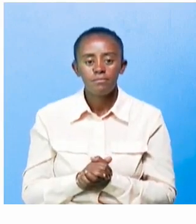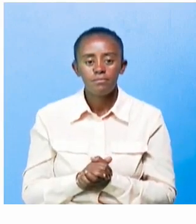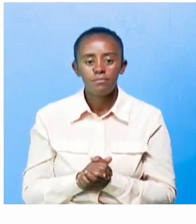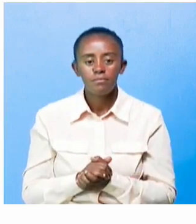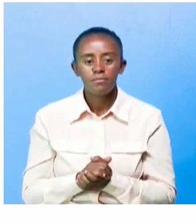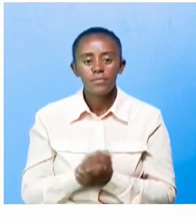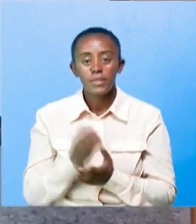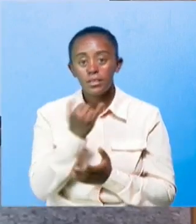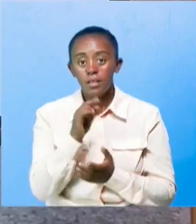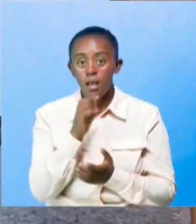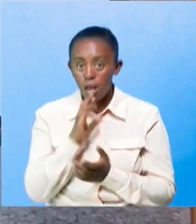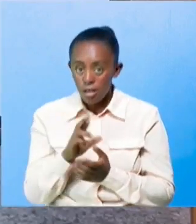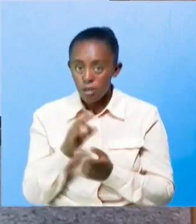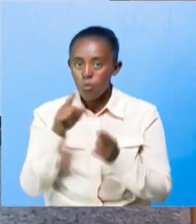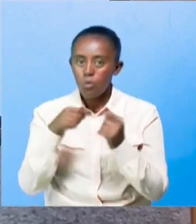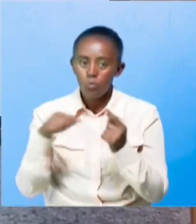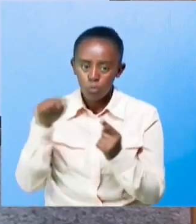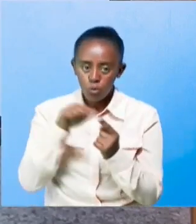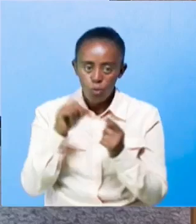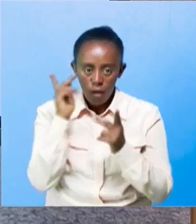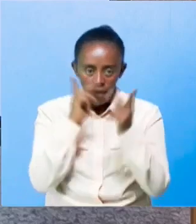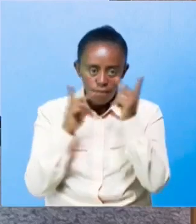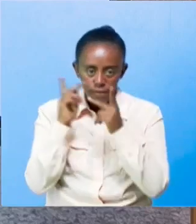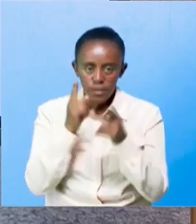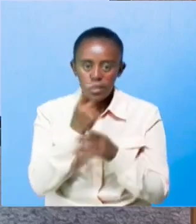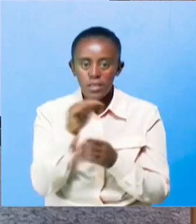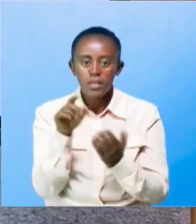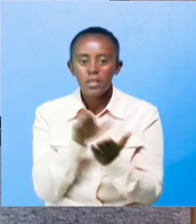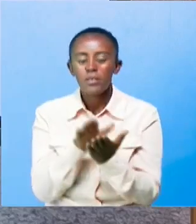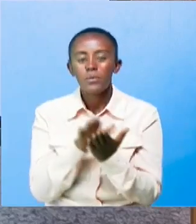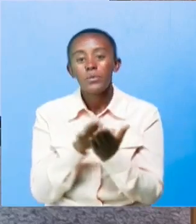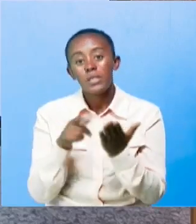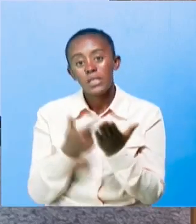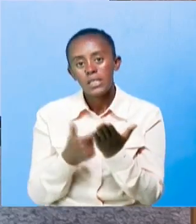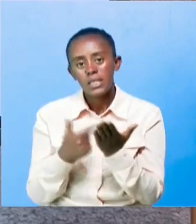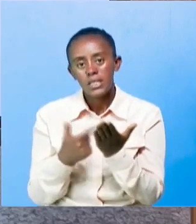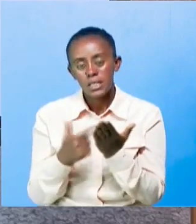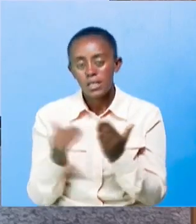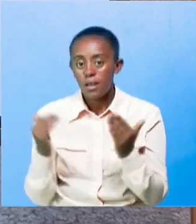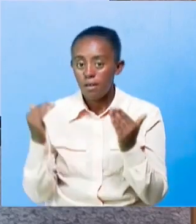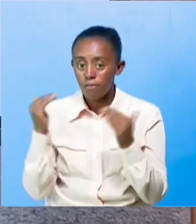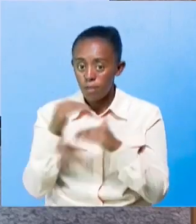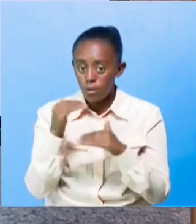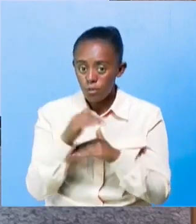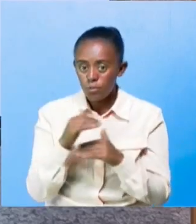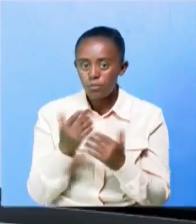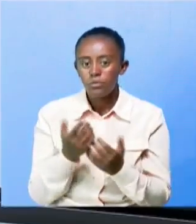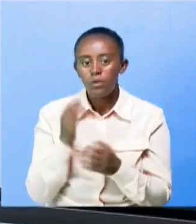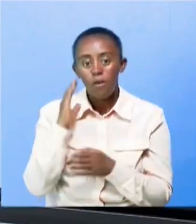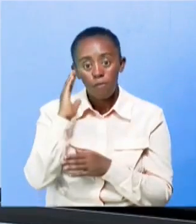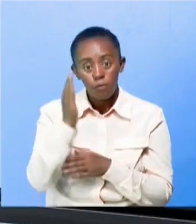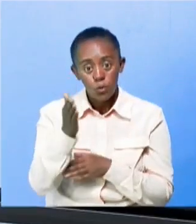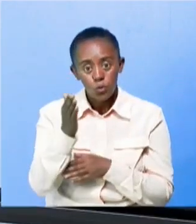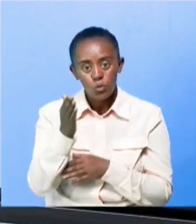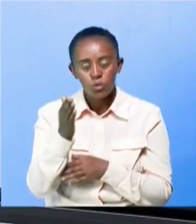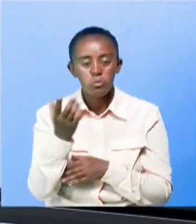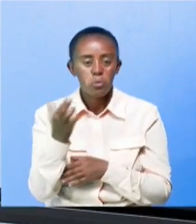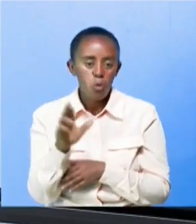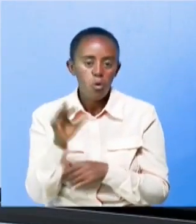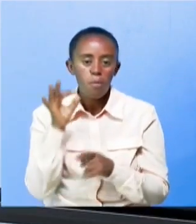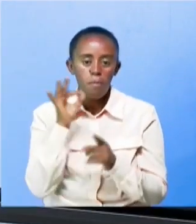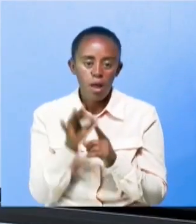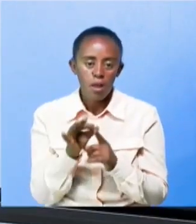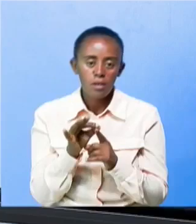They are going to visit the school this afternoon. We said future intentions or